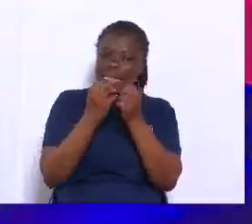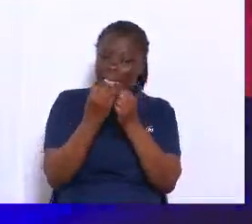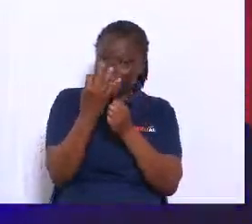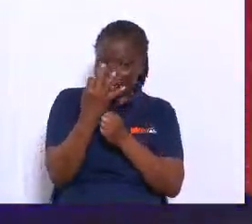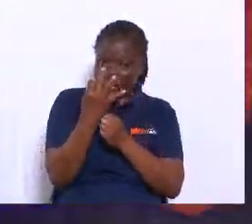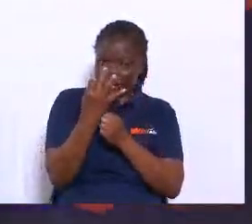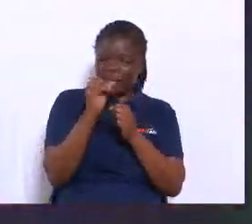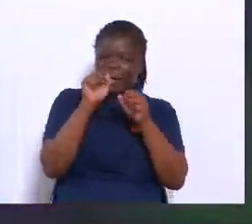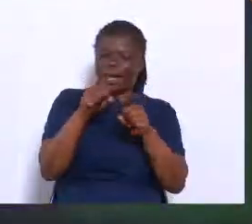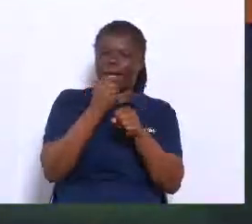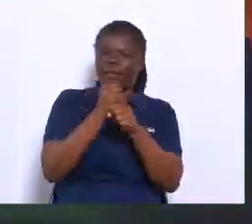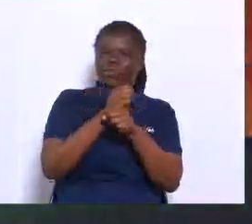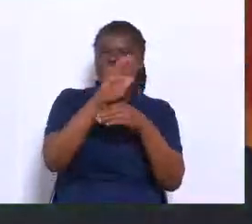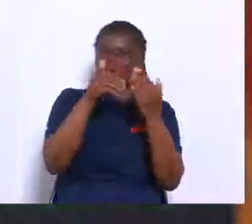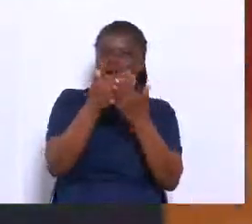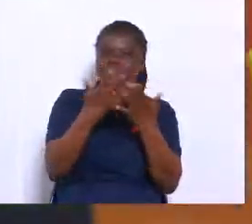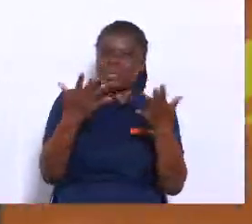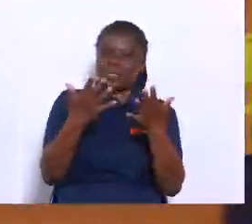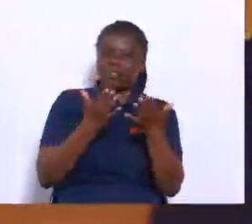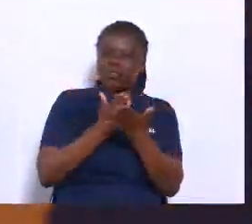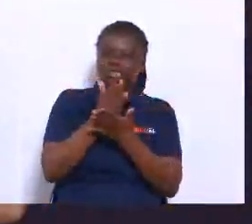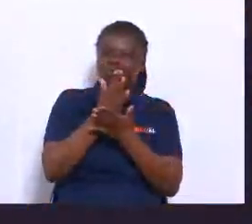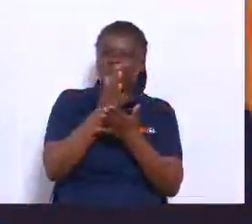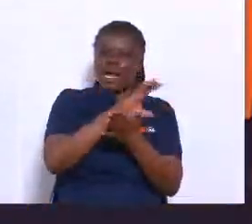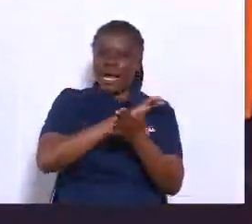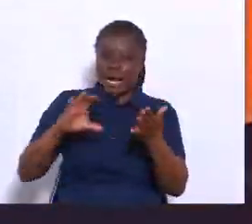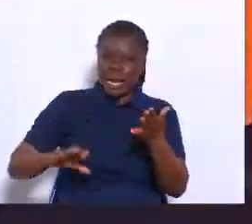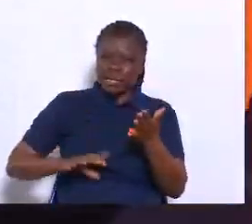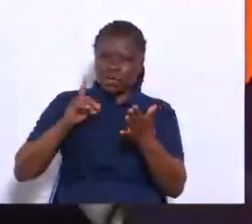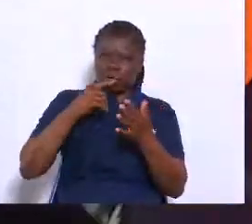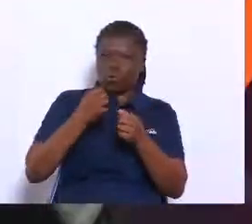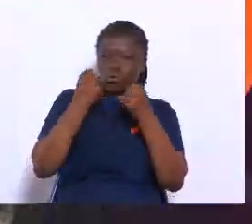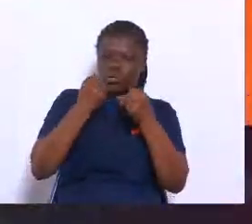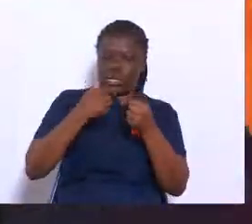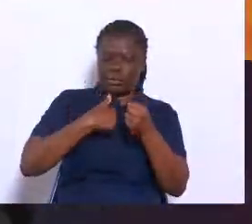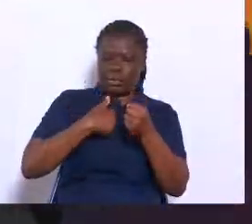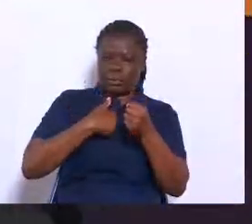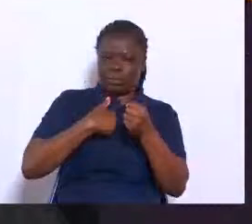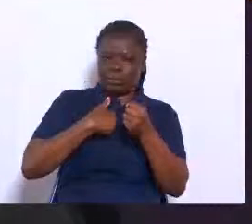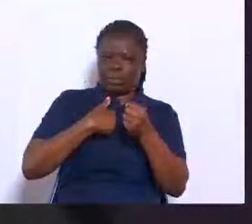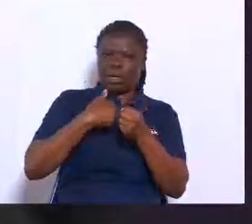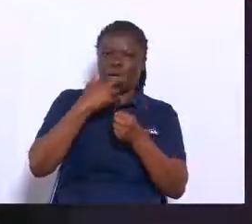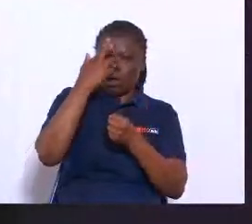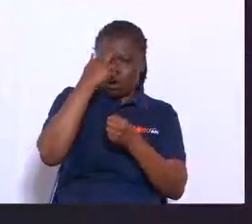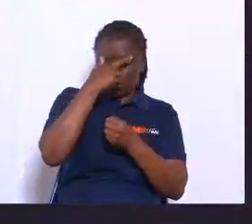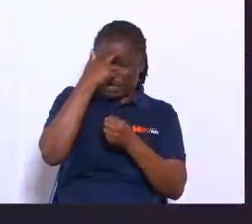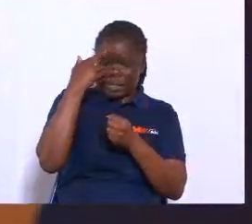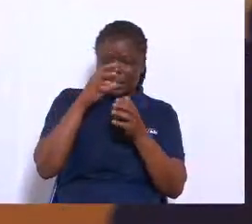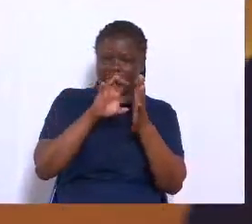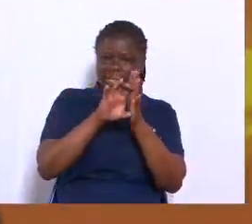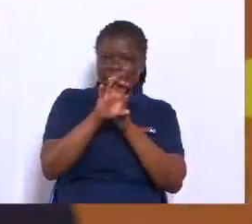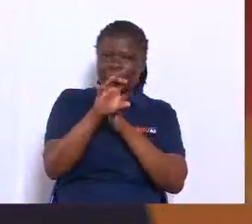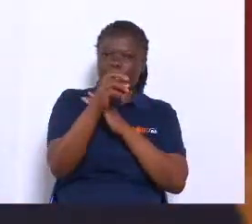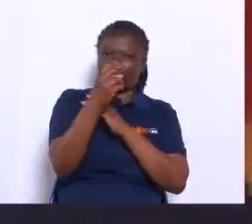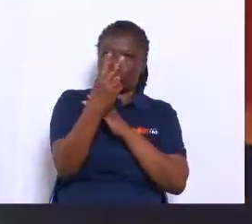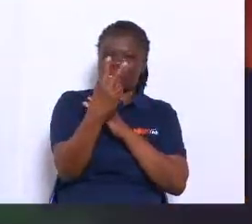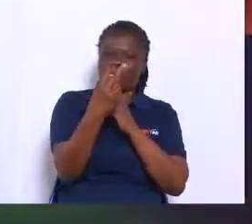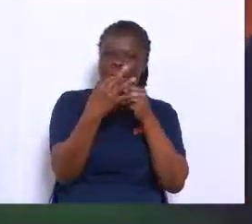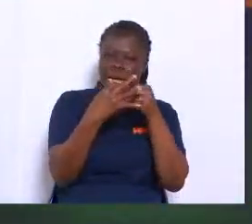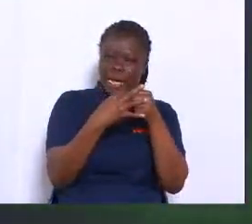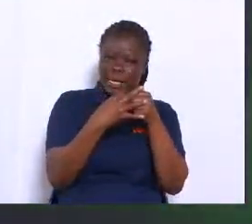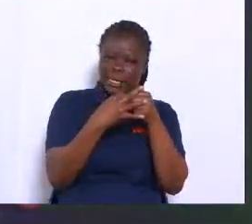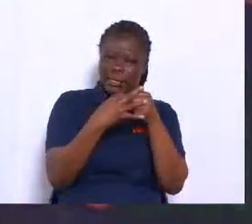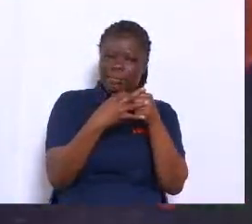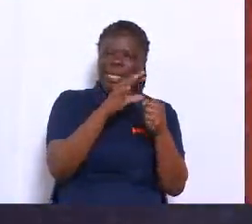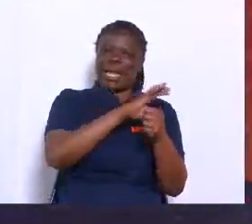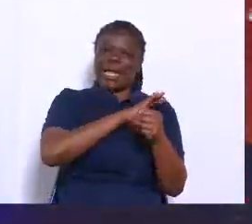I can do all things through Christ who strengthens me. Romans chapter 8 that talks about